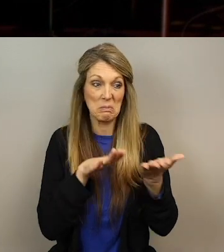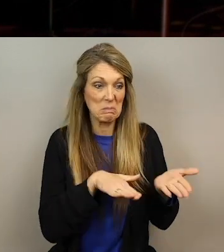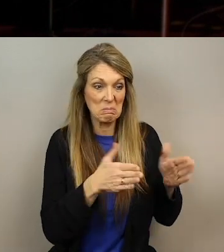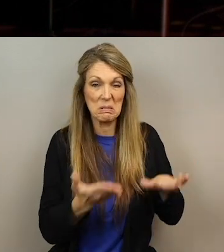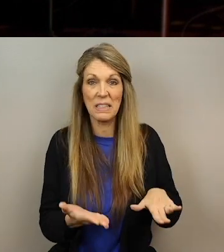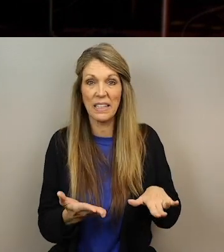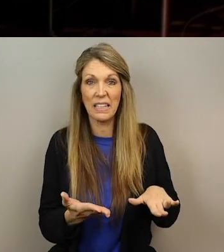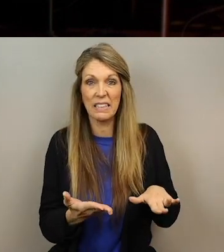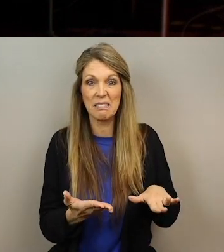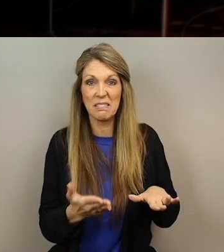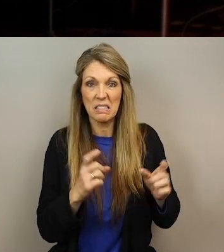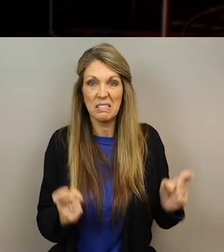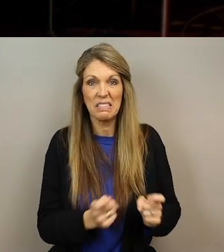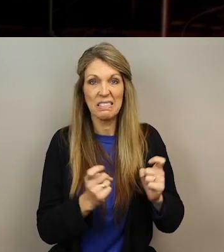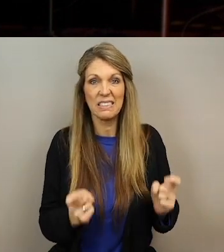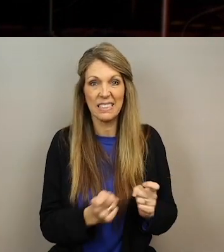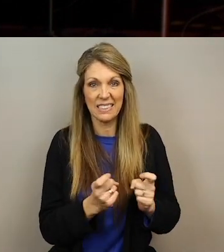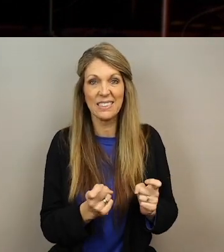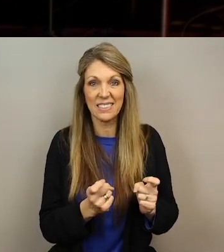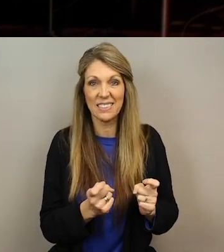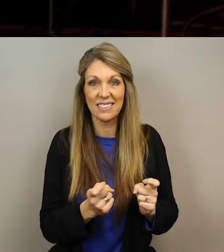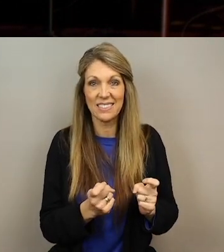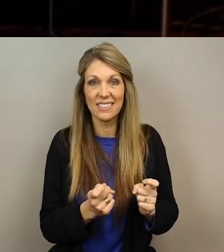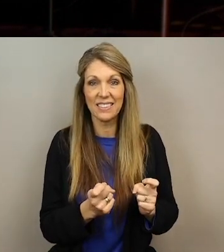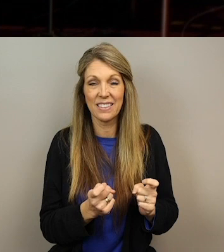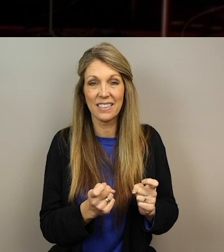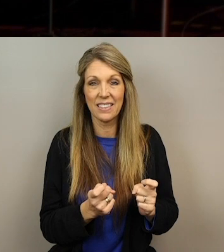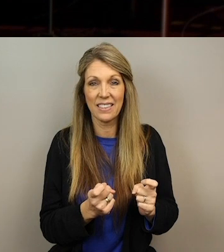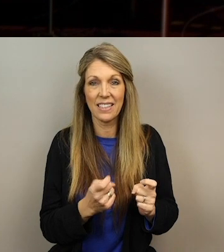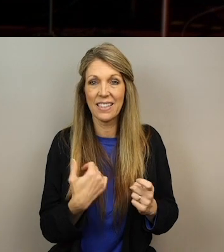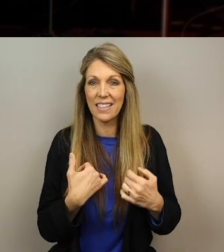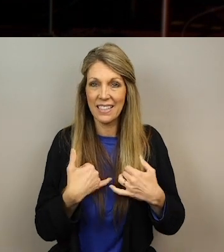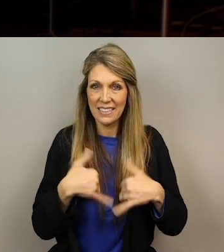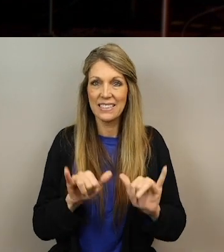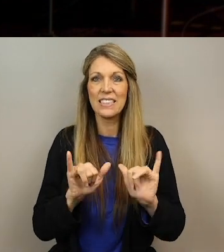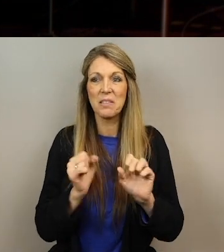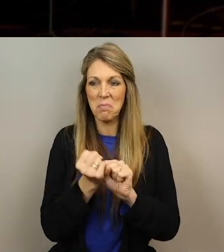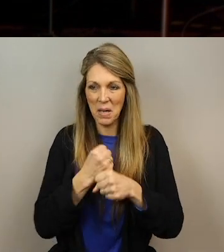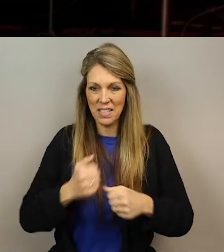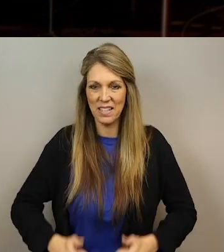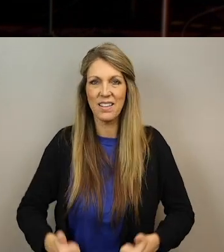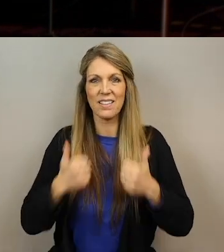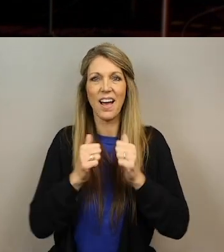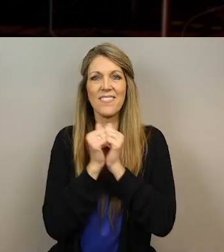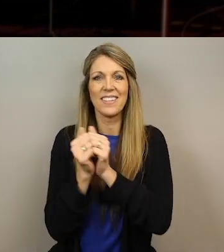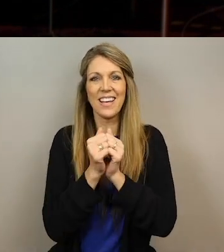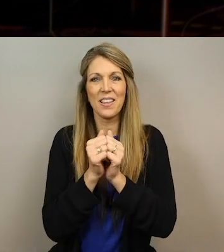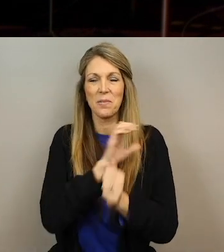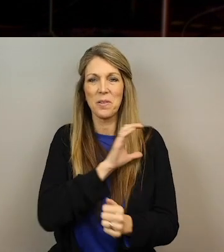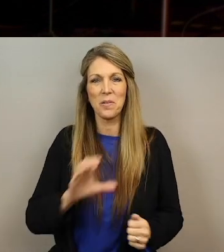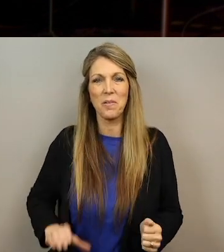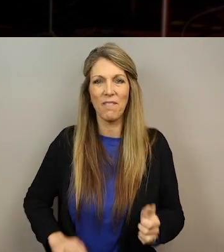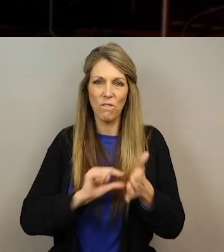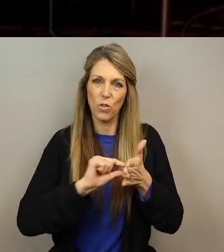our trespasses," even when we were in our sin, the scripture says, "He made us alive together with Christ." Verse